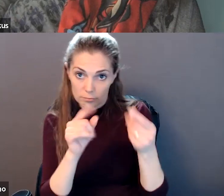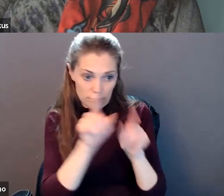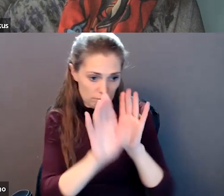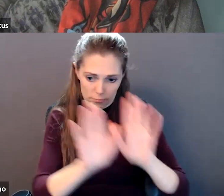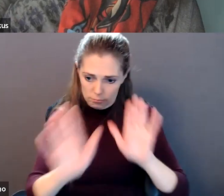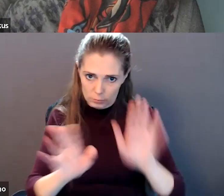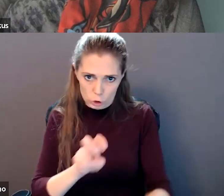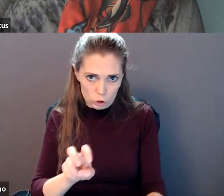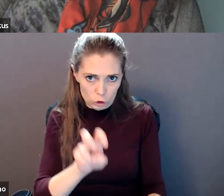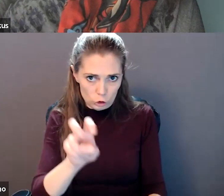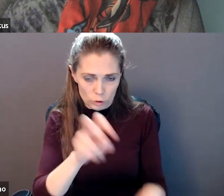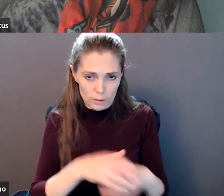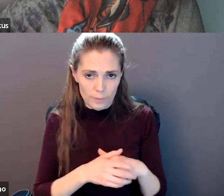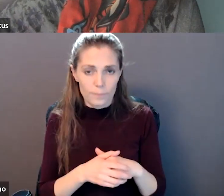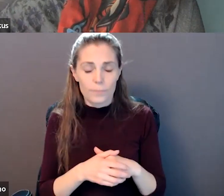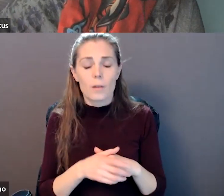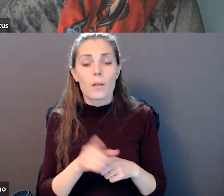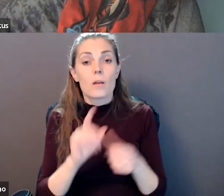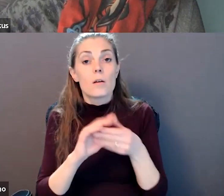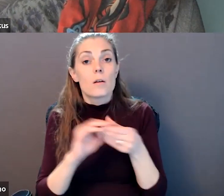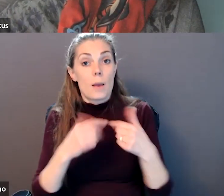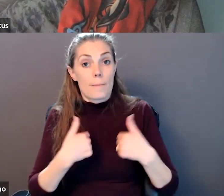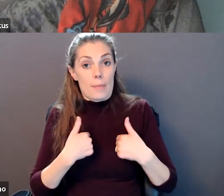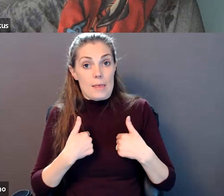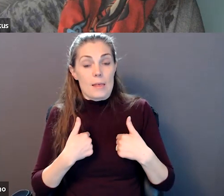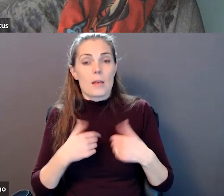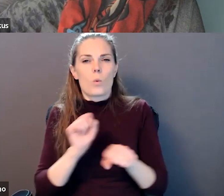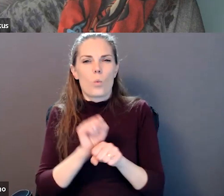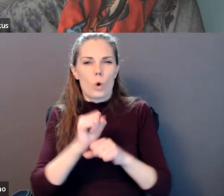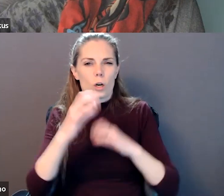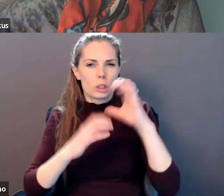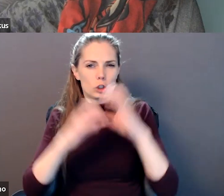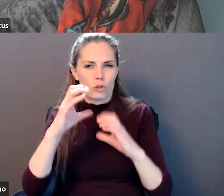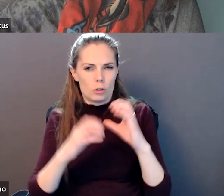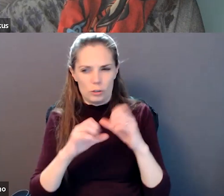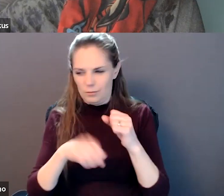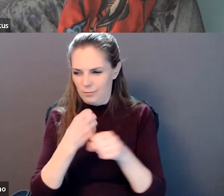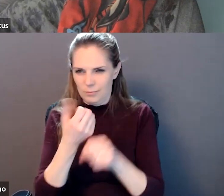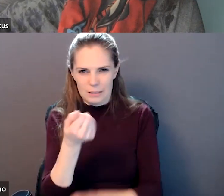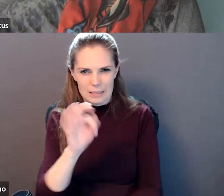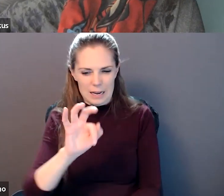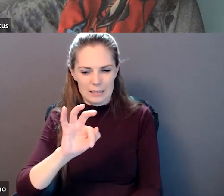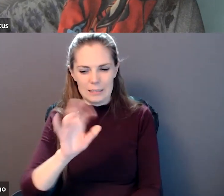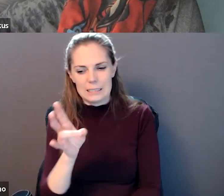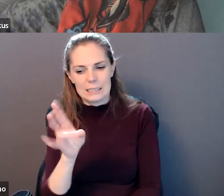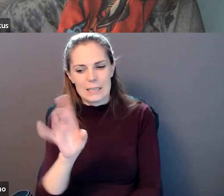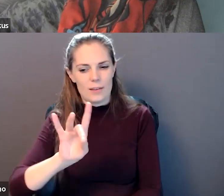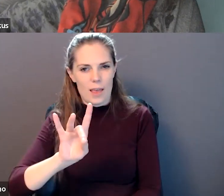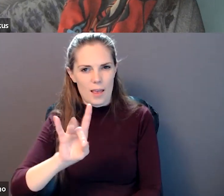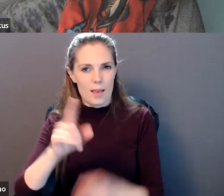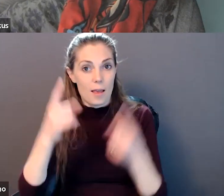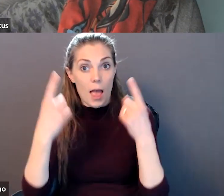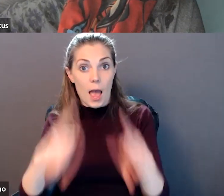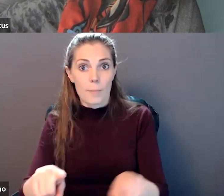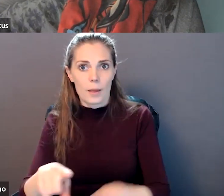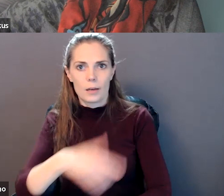in 1978. And it wasn't until 10 years later that I was able to